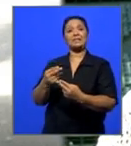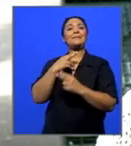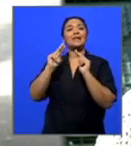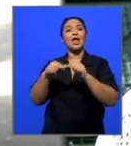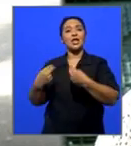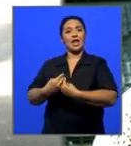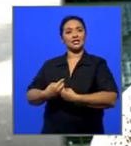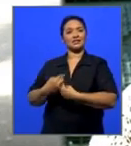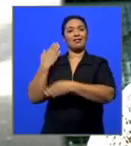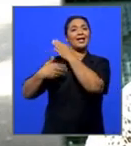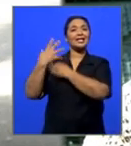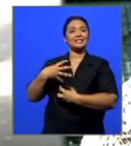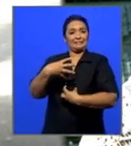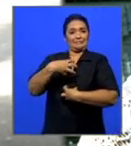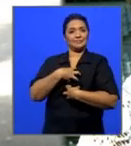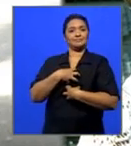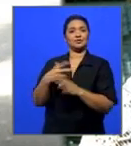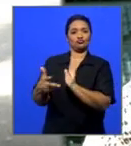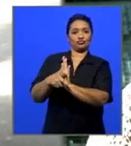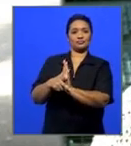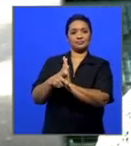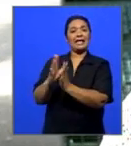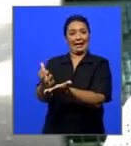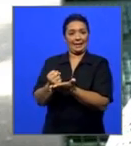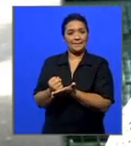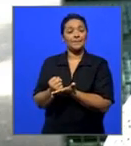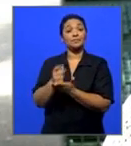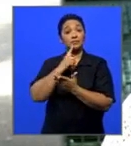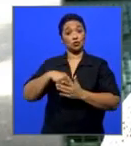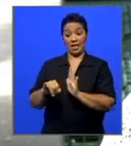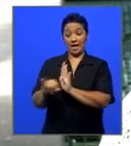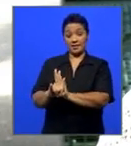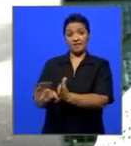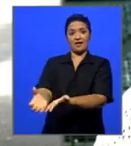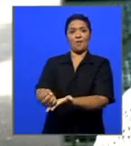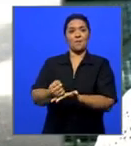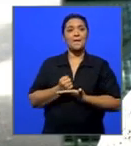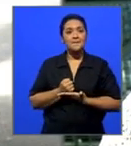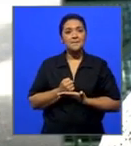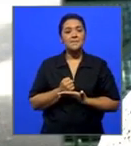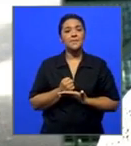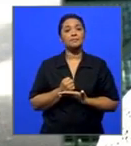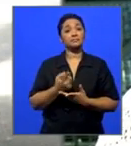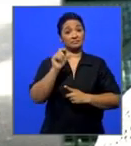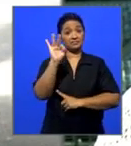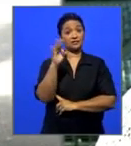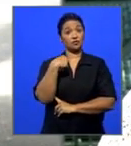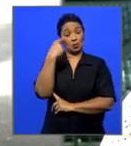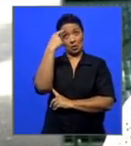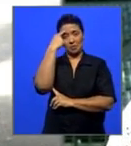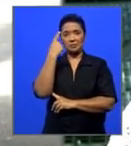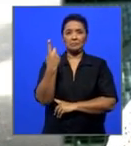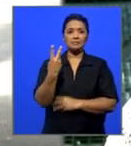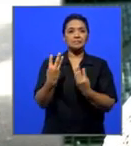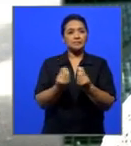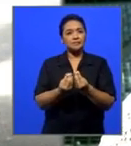because our mandate is to identify, to conserve and preserve. And ultimately, when we think that a product,